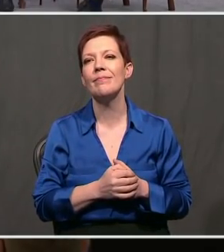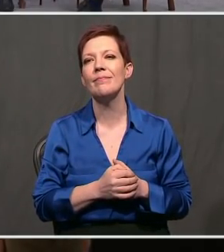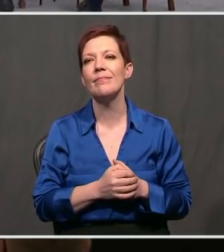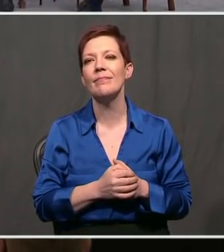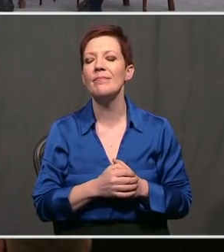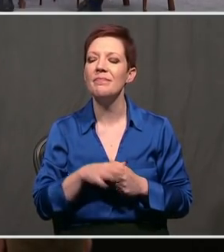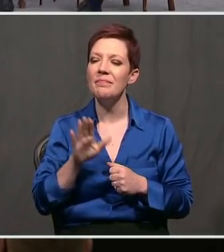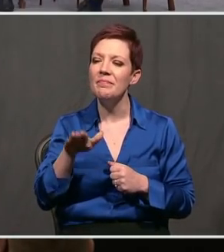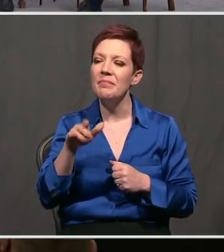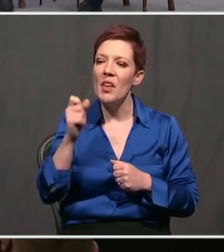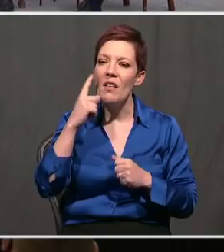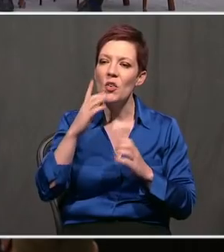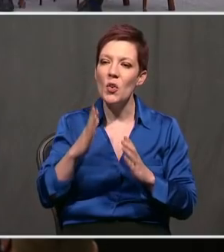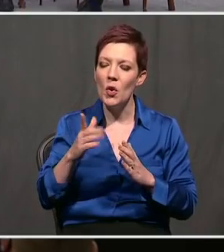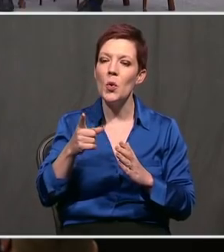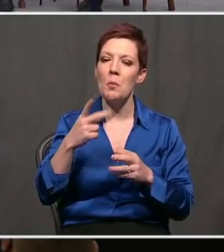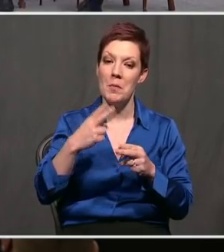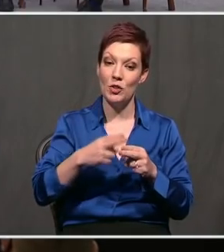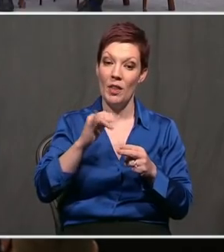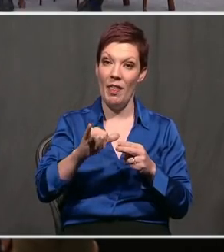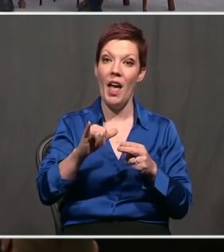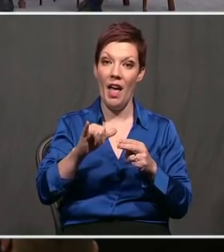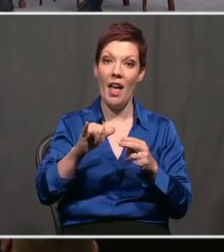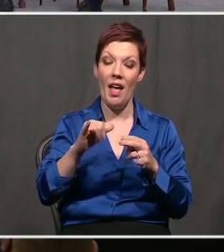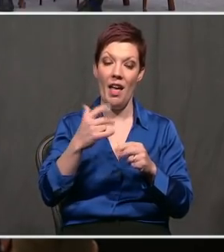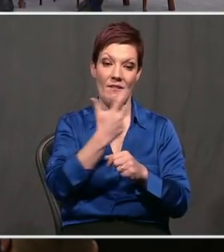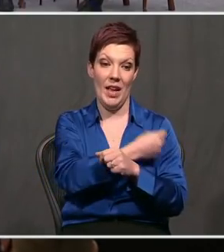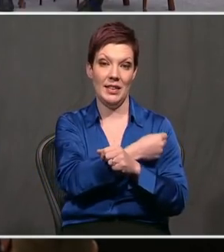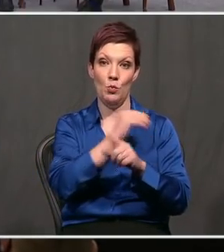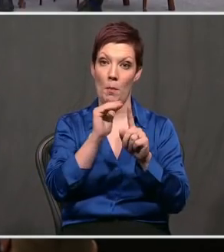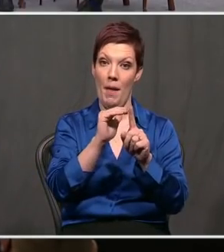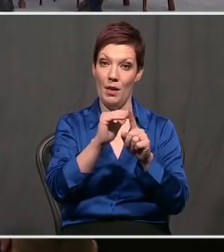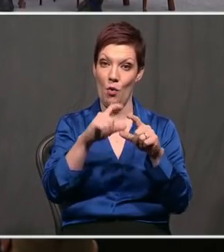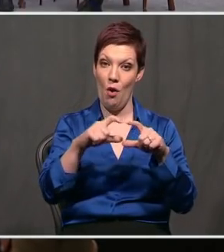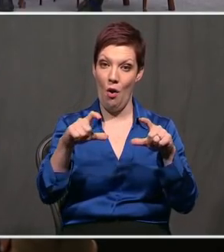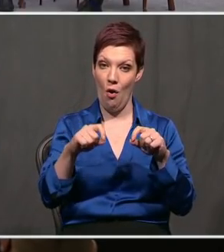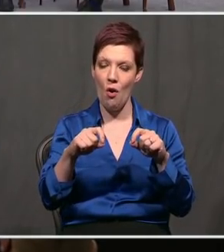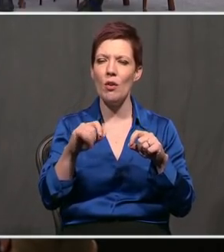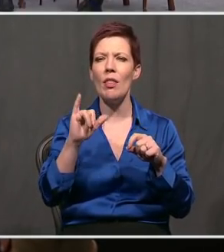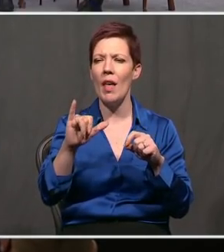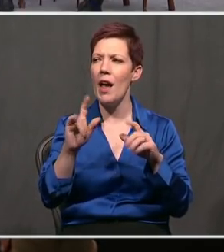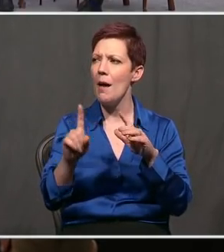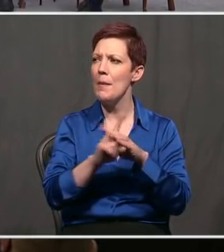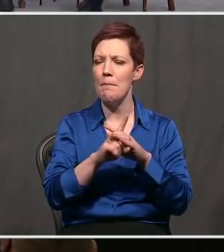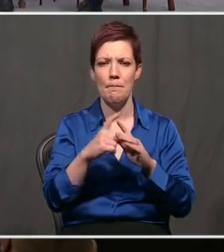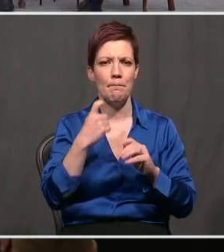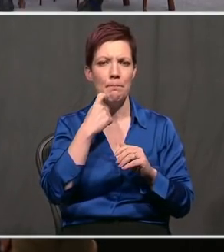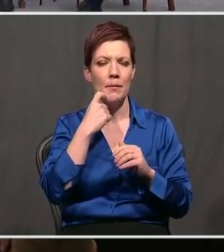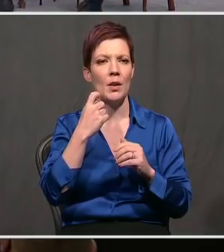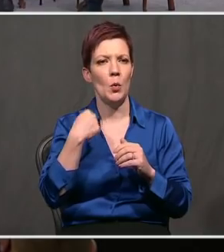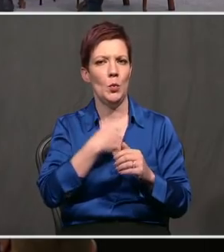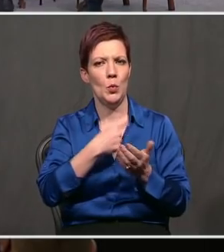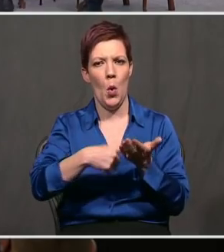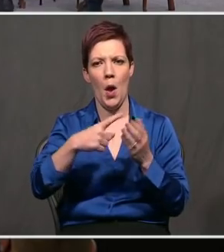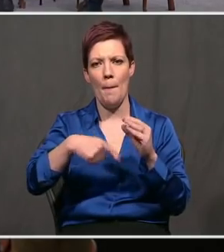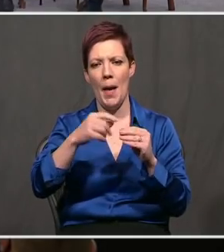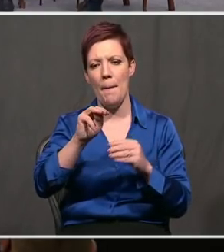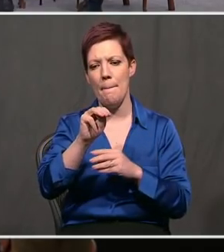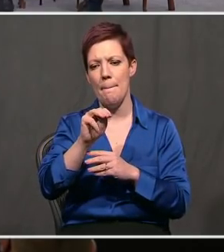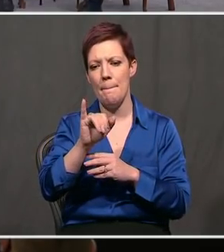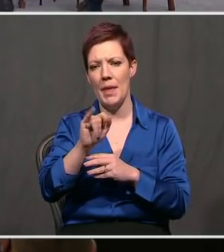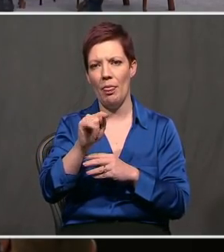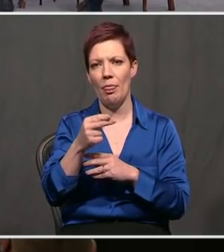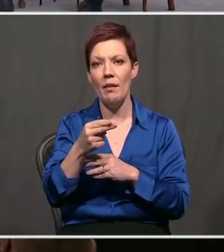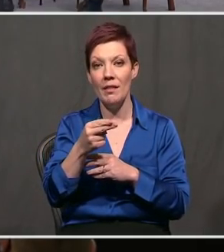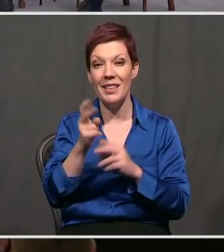mentioned the vaccine reminder cards, and this is coming up a lot lately. We've talked about myths earlier today. That's